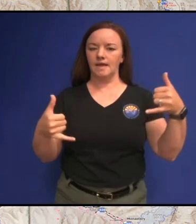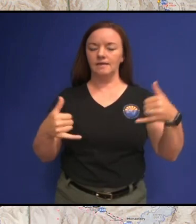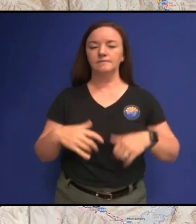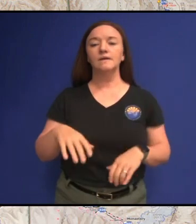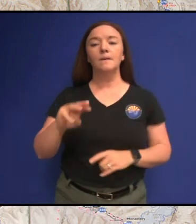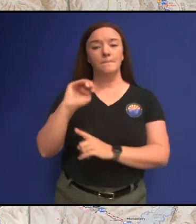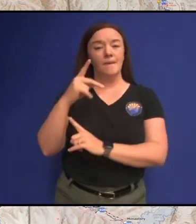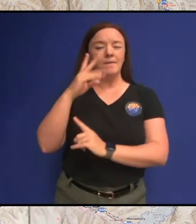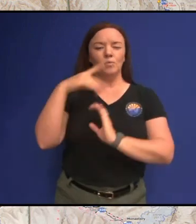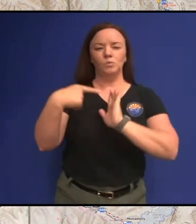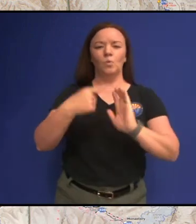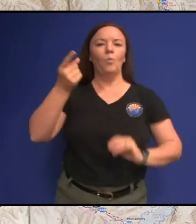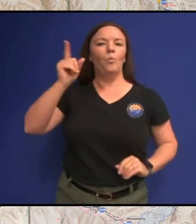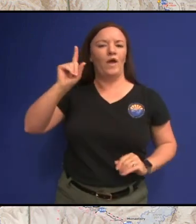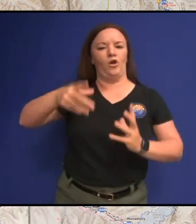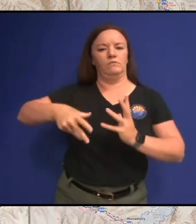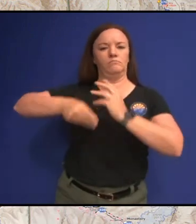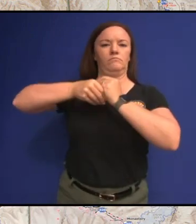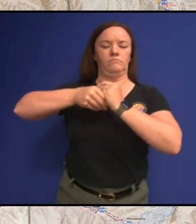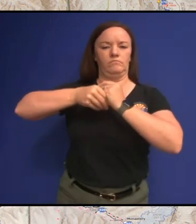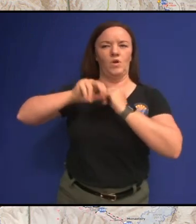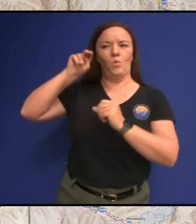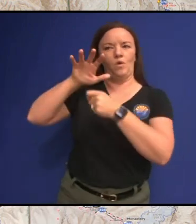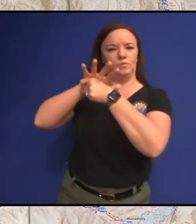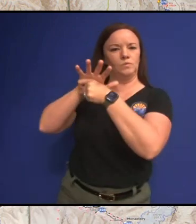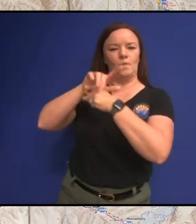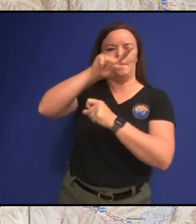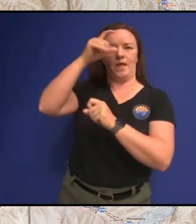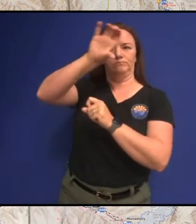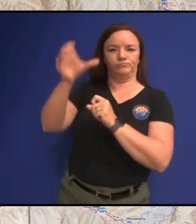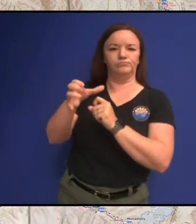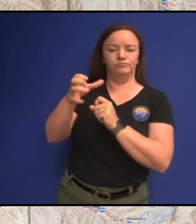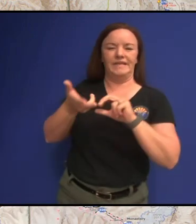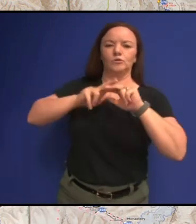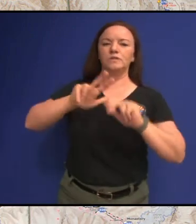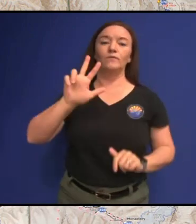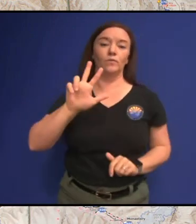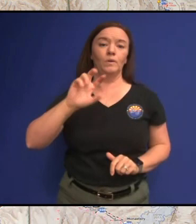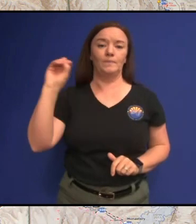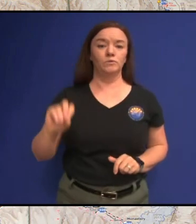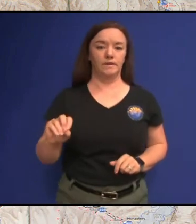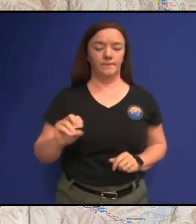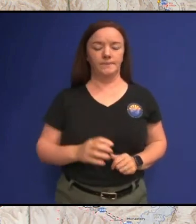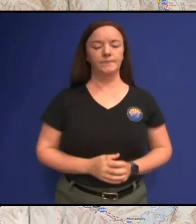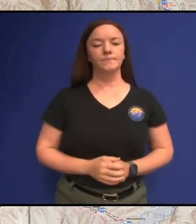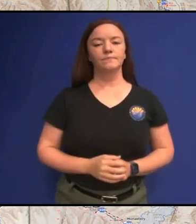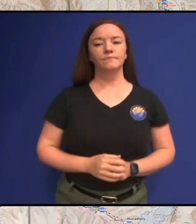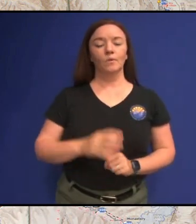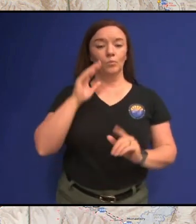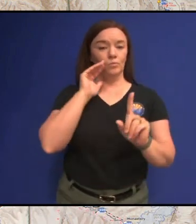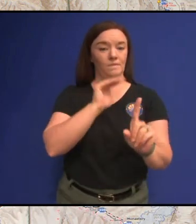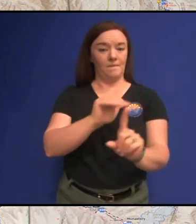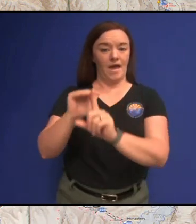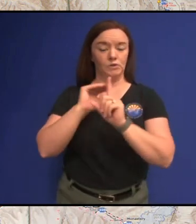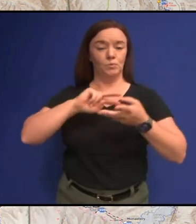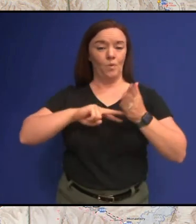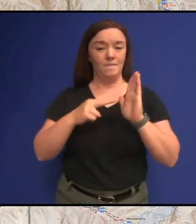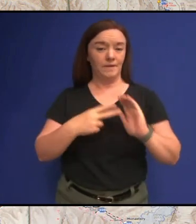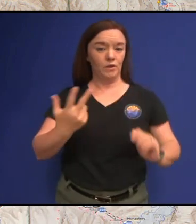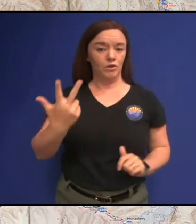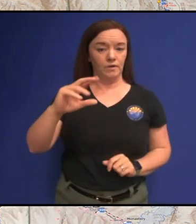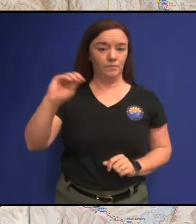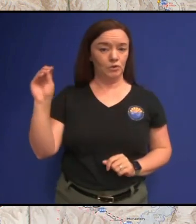that containment on the north zone, but that's an increase of 3%. And as a reminder, 3% is,